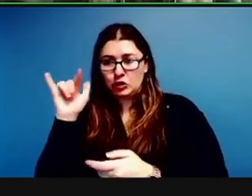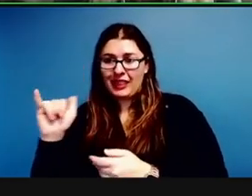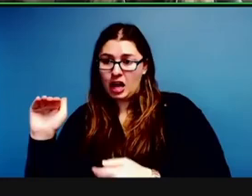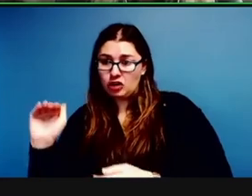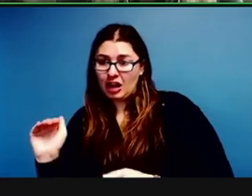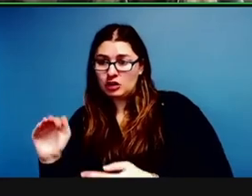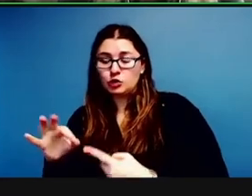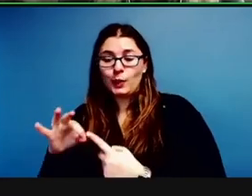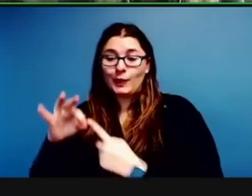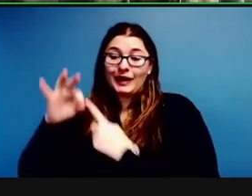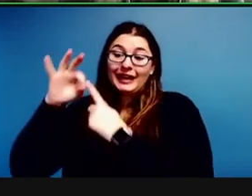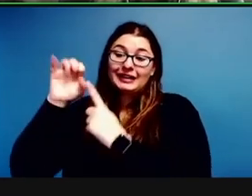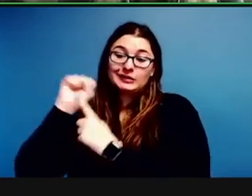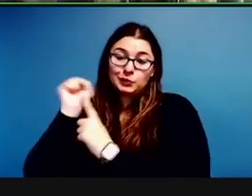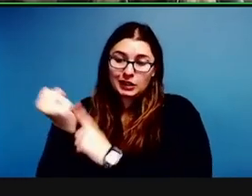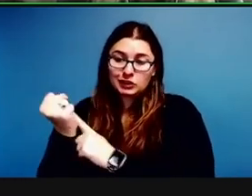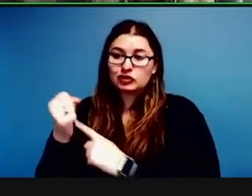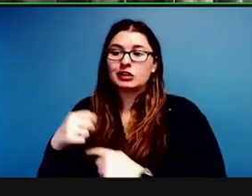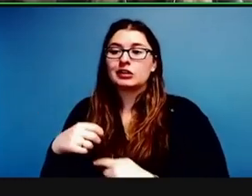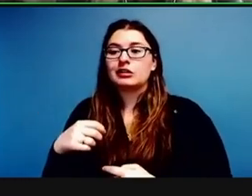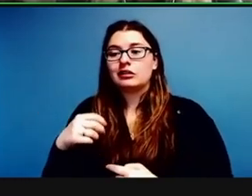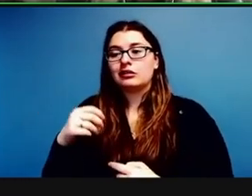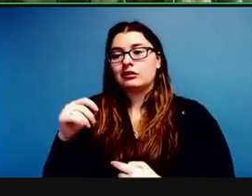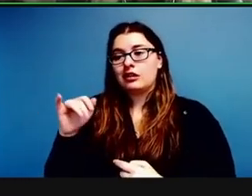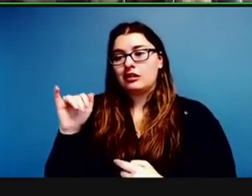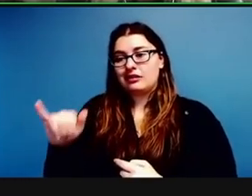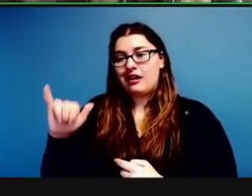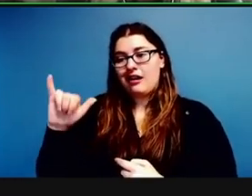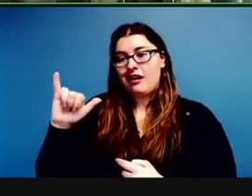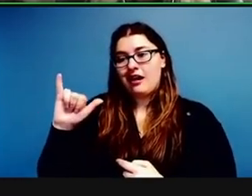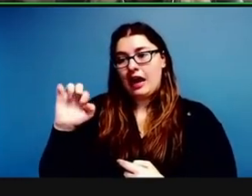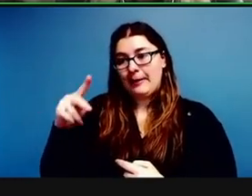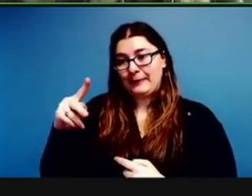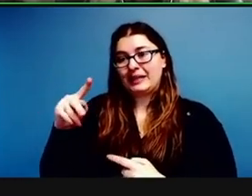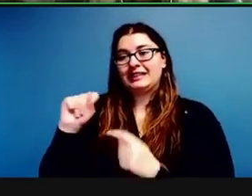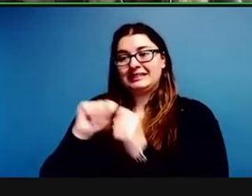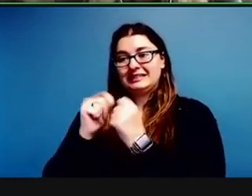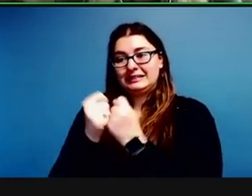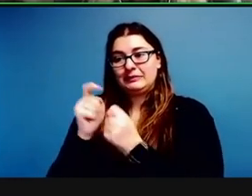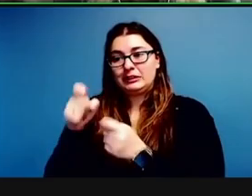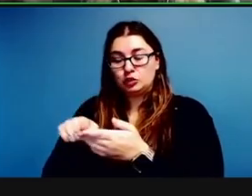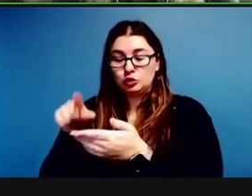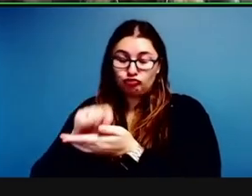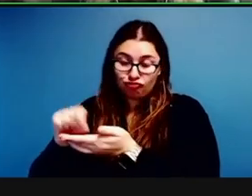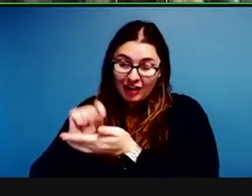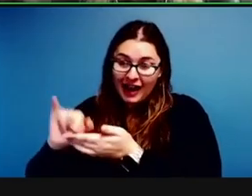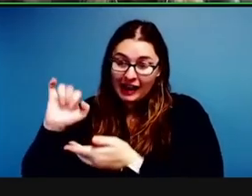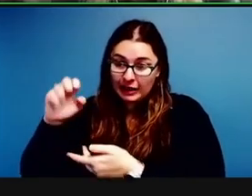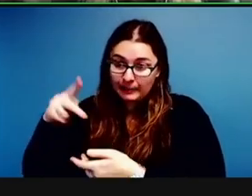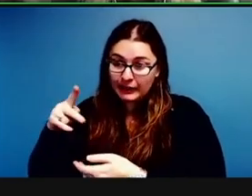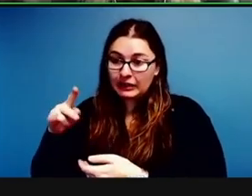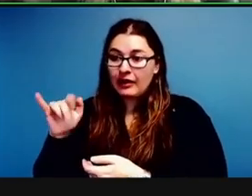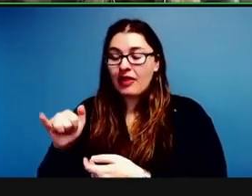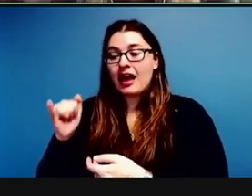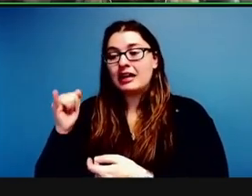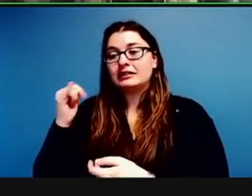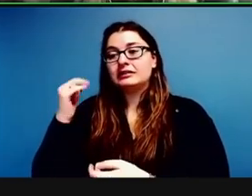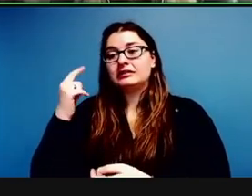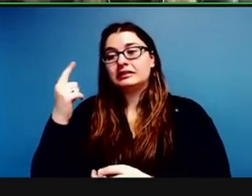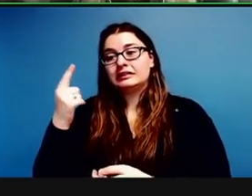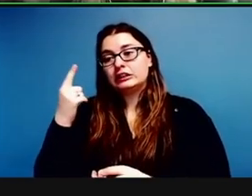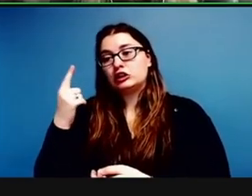child's unique circumstances, and that the IEP team needs to write an IEP that is considering